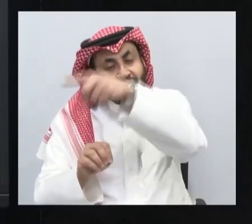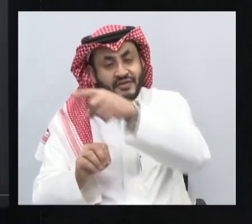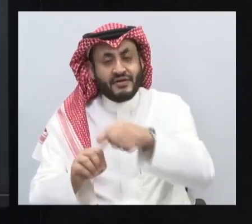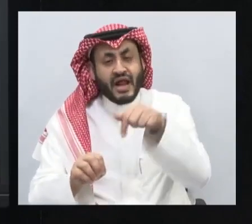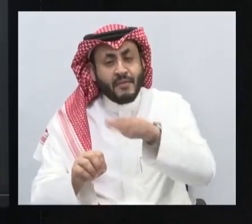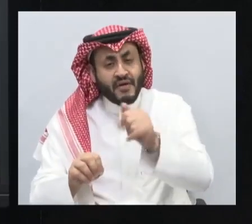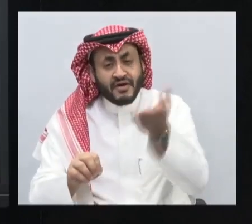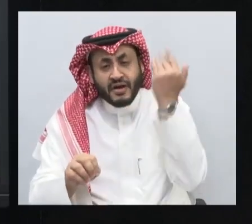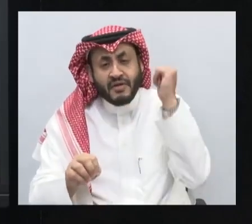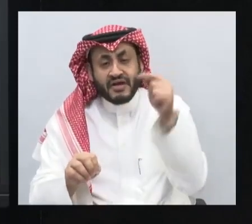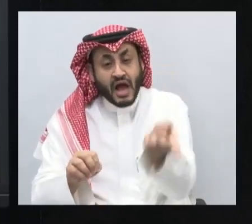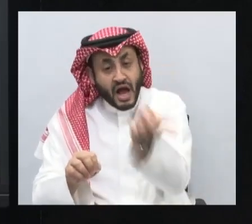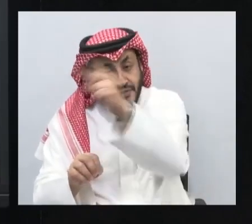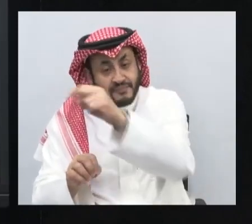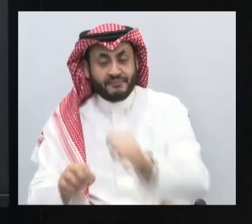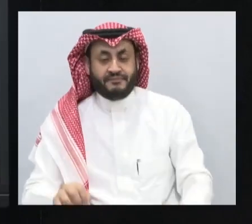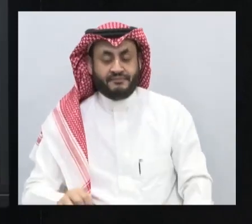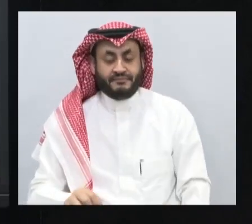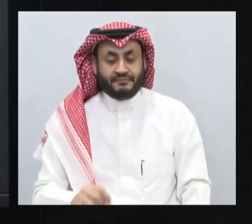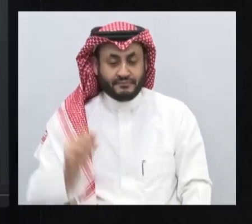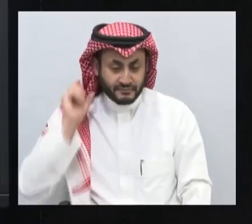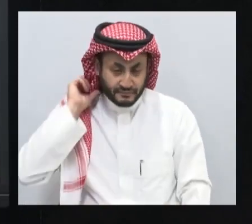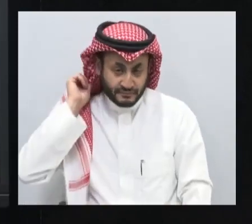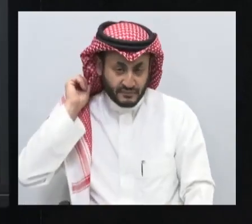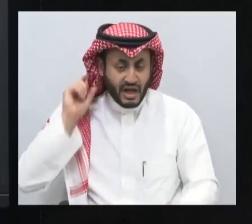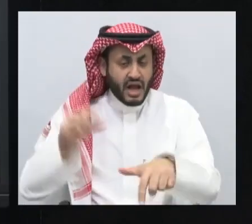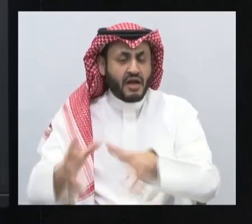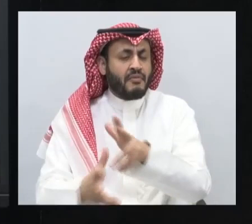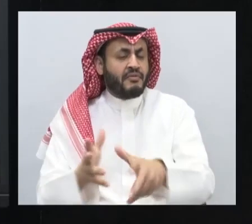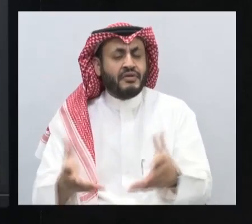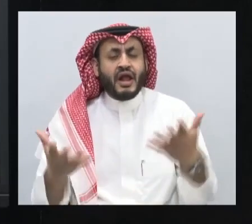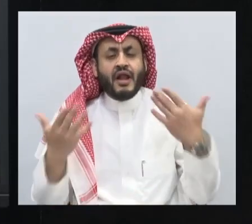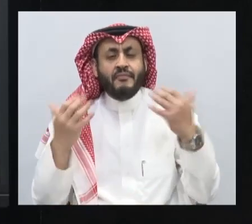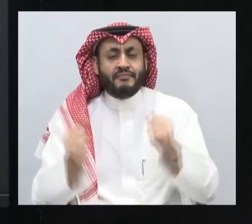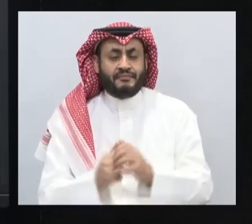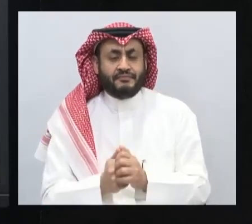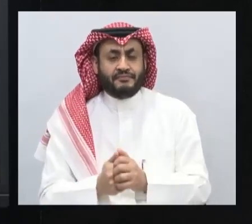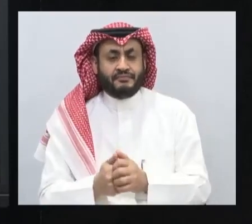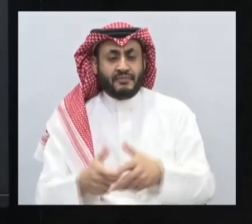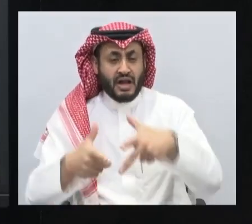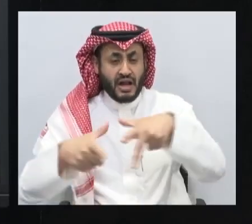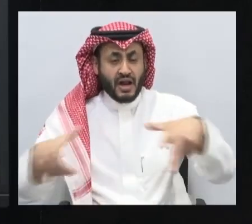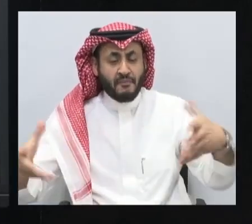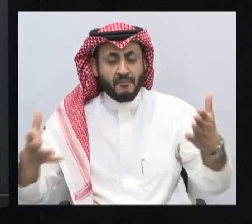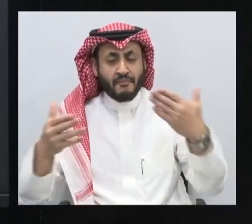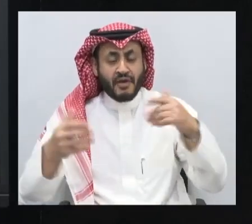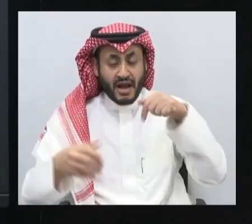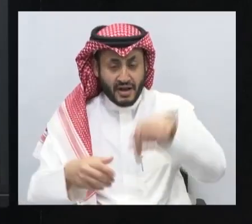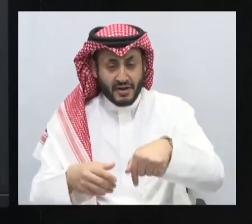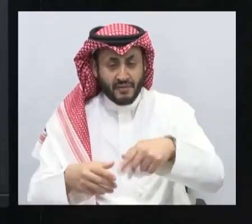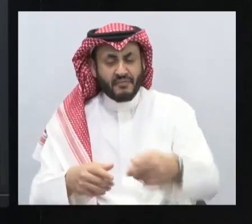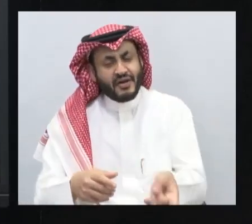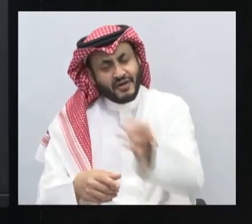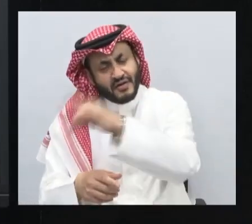climate or the weather. And usually when we talk about the weather, we talk about the present time, and sometimes we talk